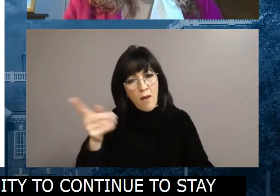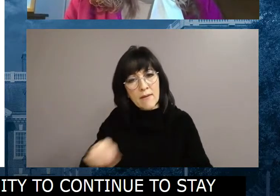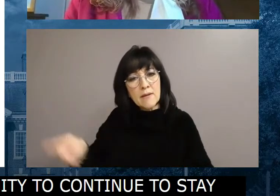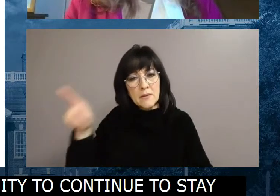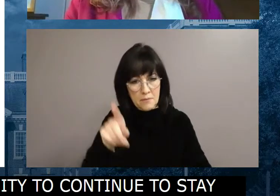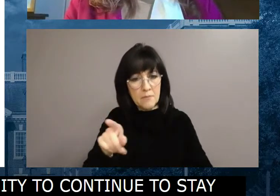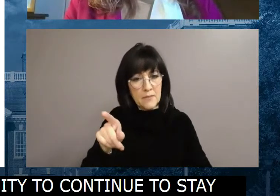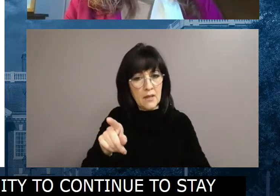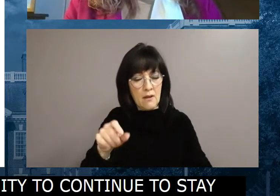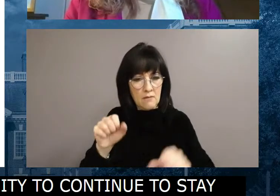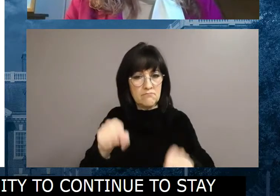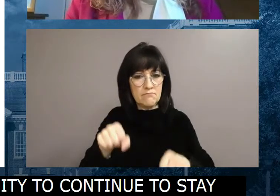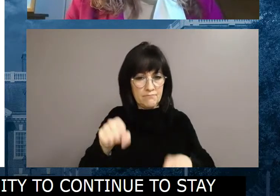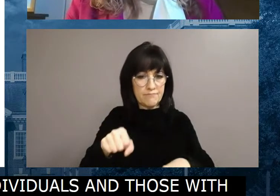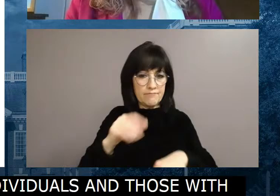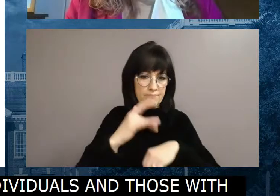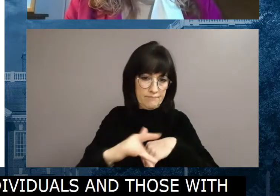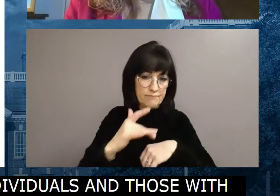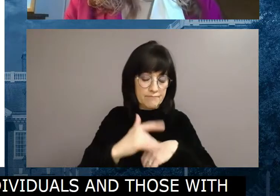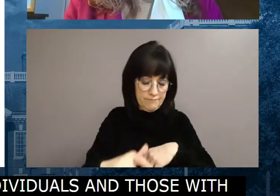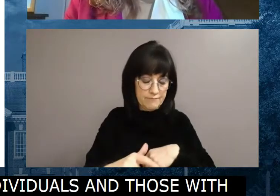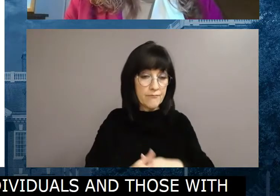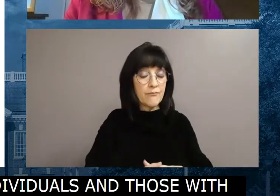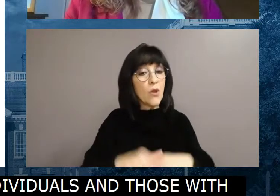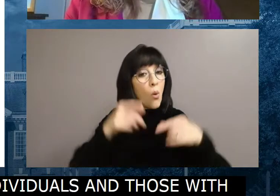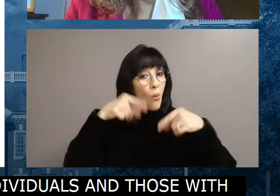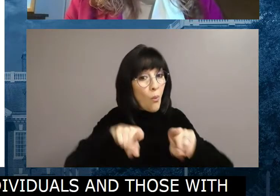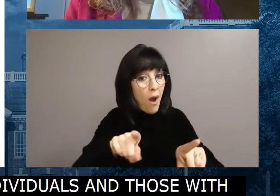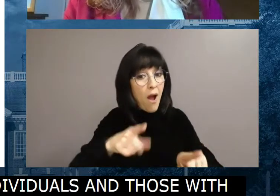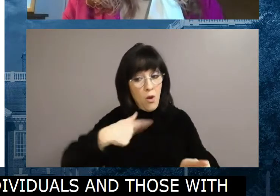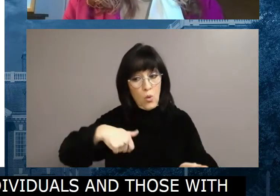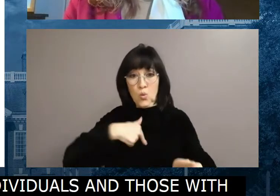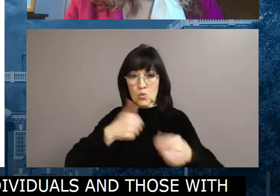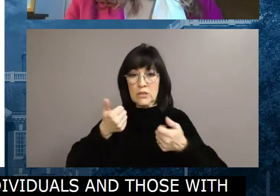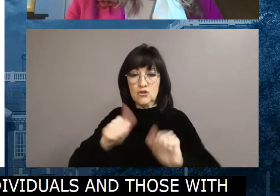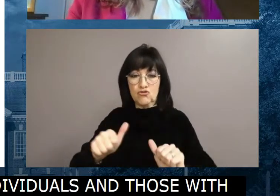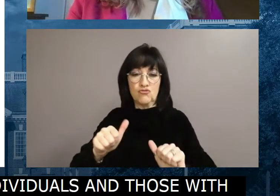more so in other areas. So with pharmacies,